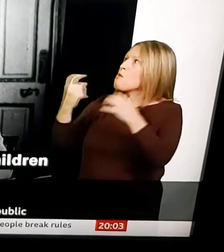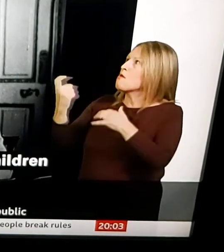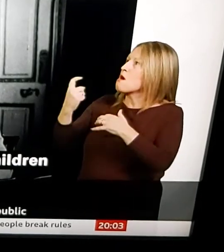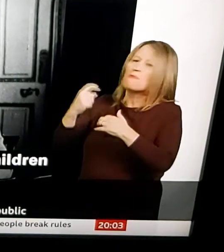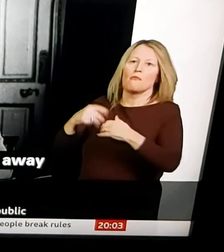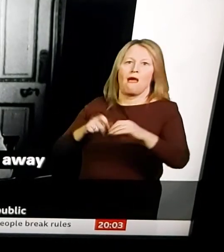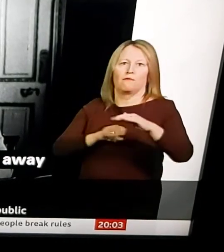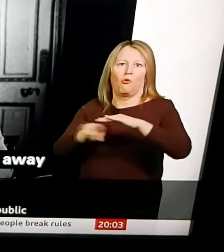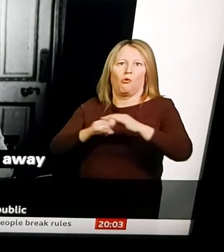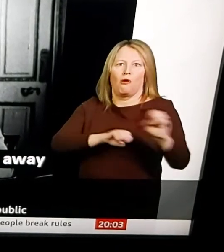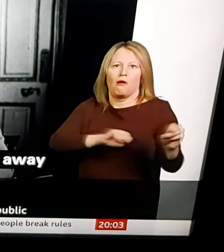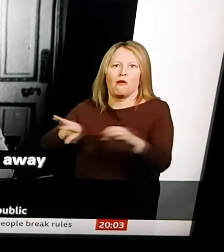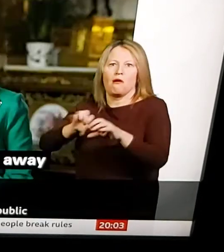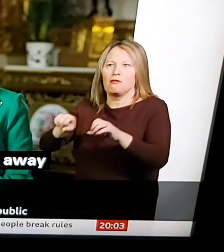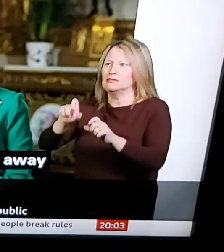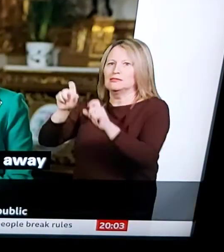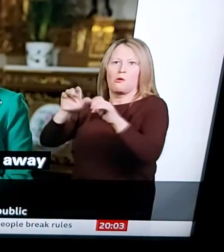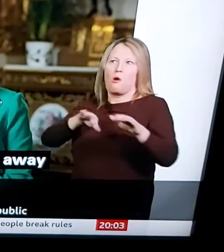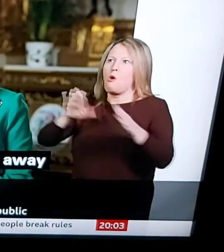own safety.